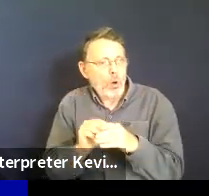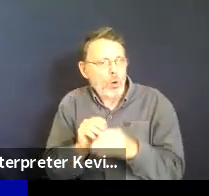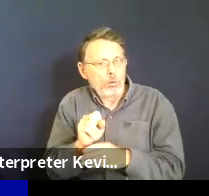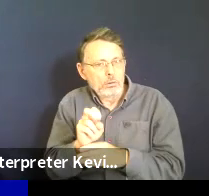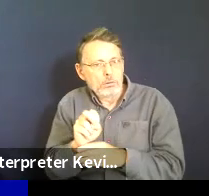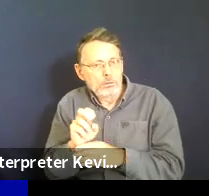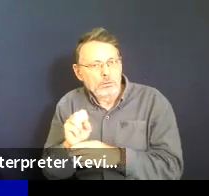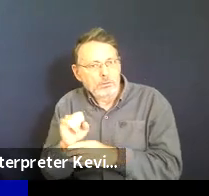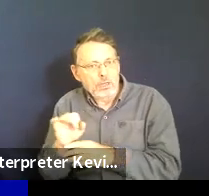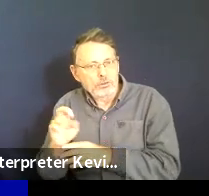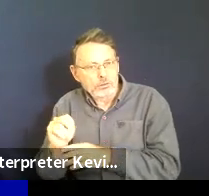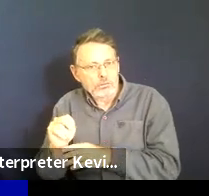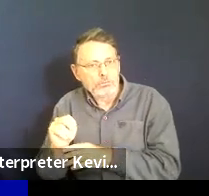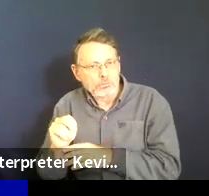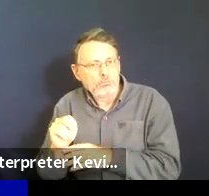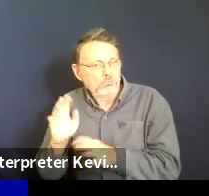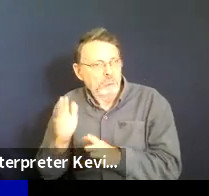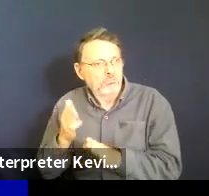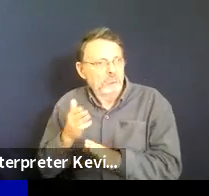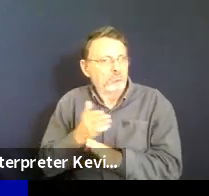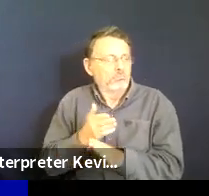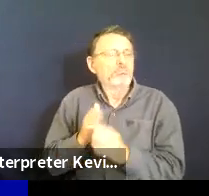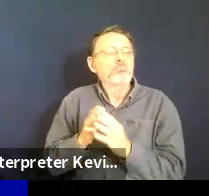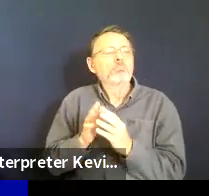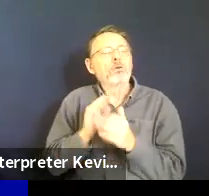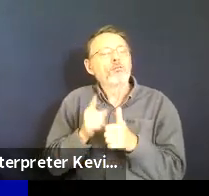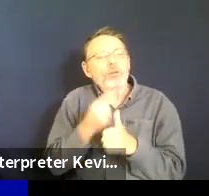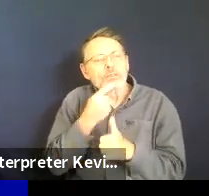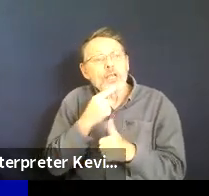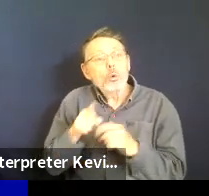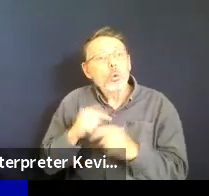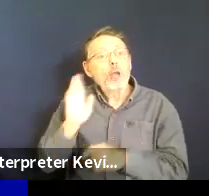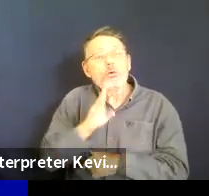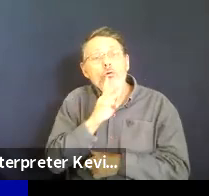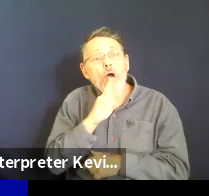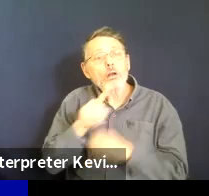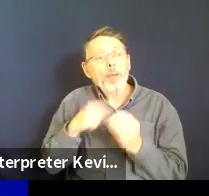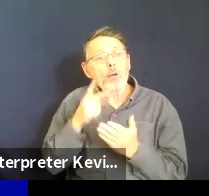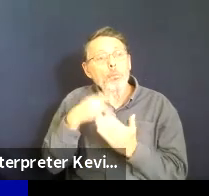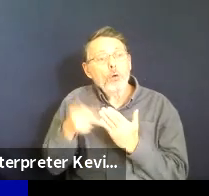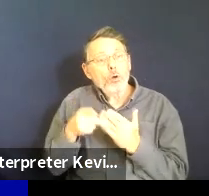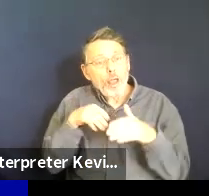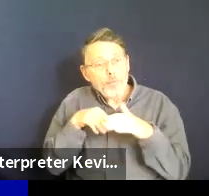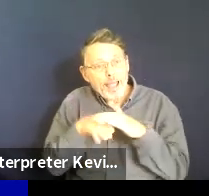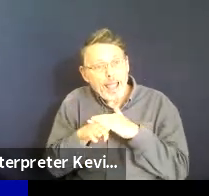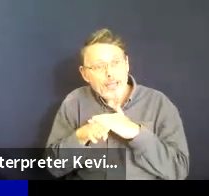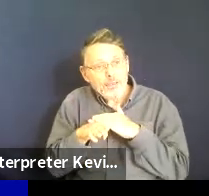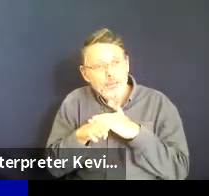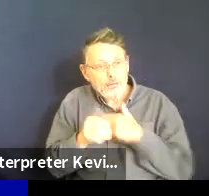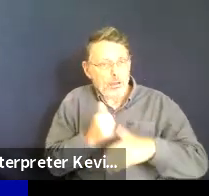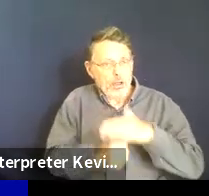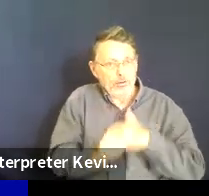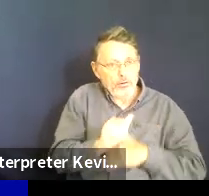go back in time to your slides here. So the first one says, when you were talking about program access under